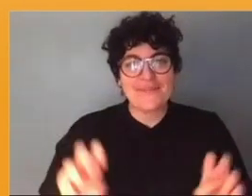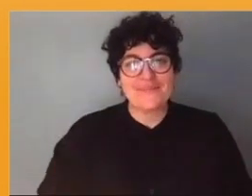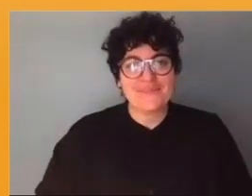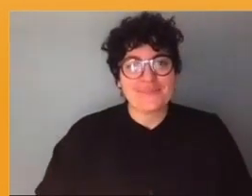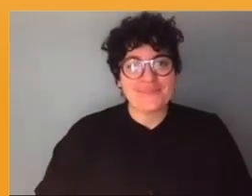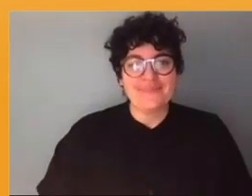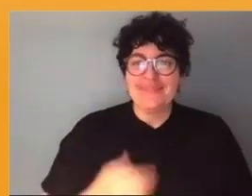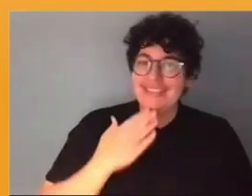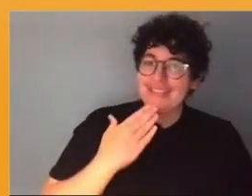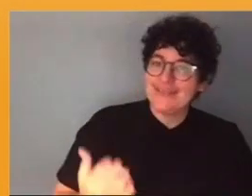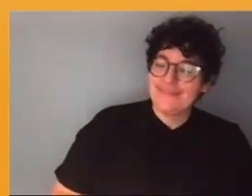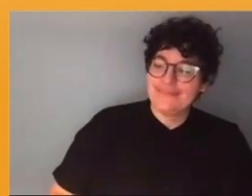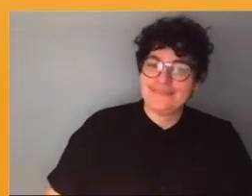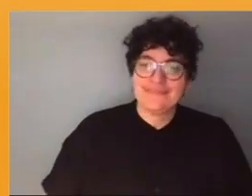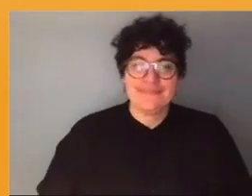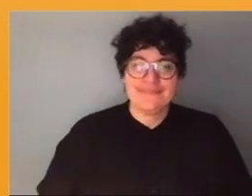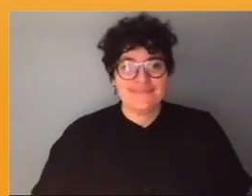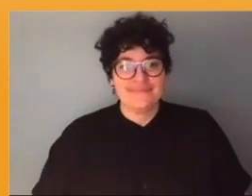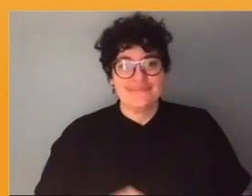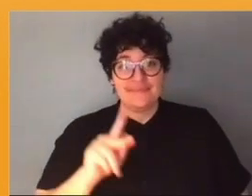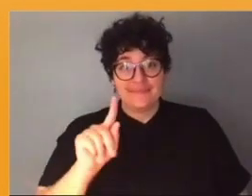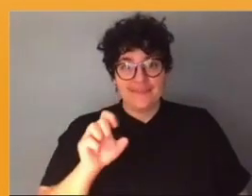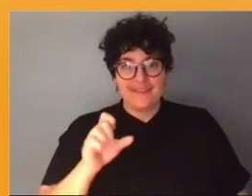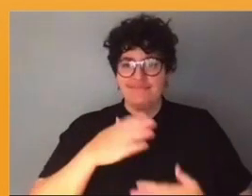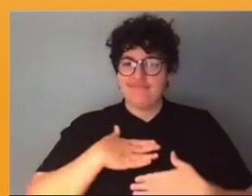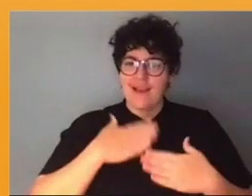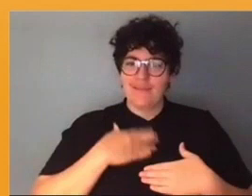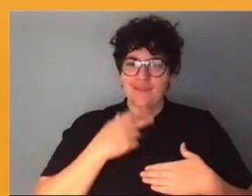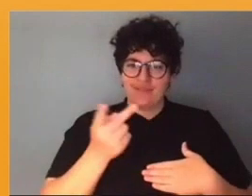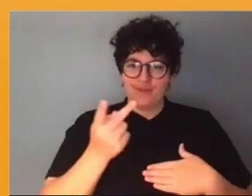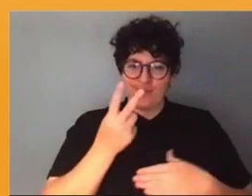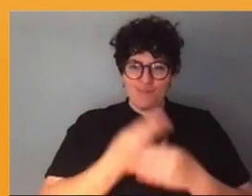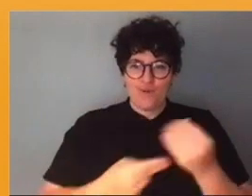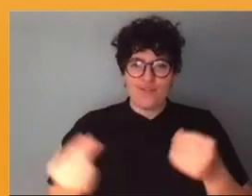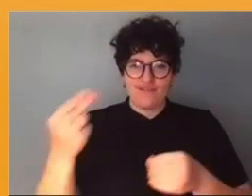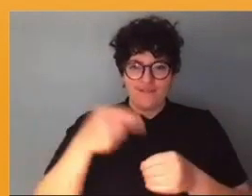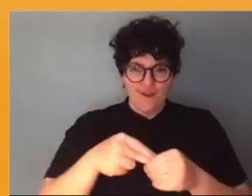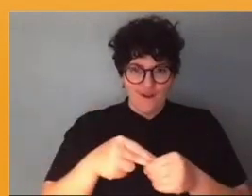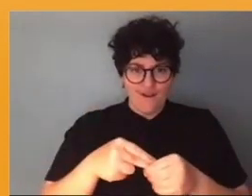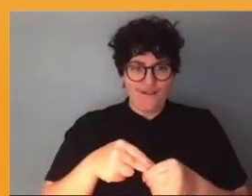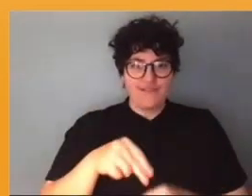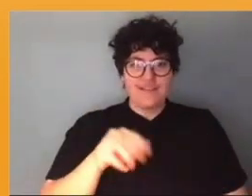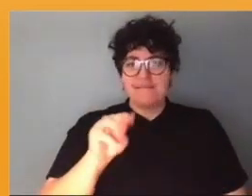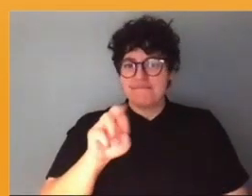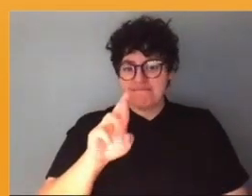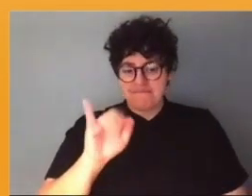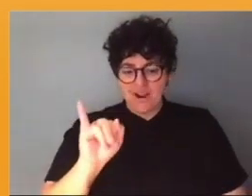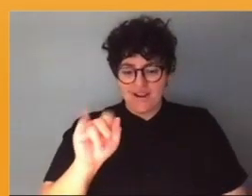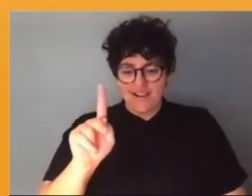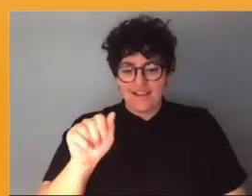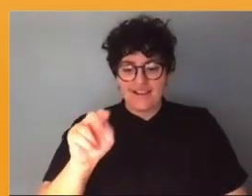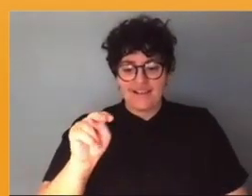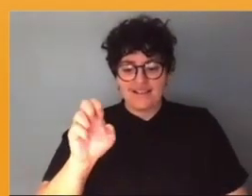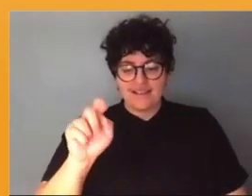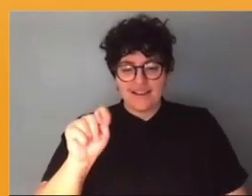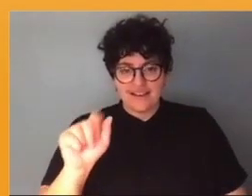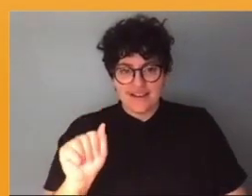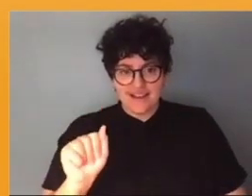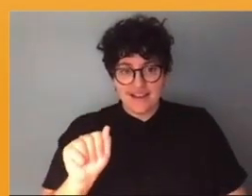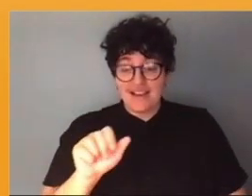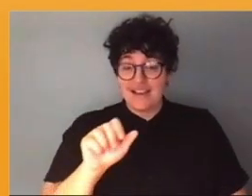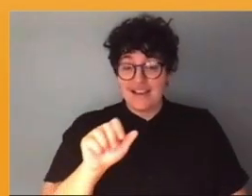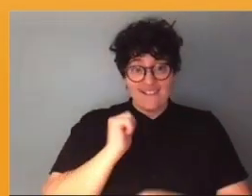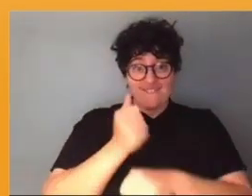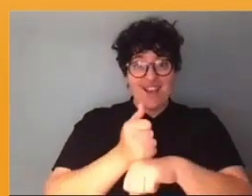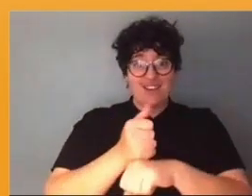Thank you. I'm so glad that you could both be here. Mari Kaneta Suzuyuki, who is the founder director of the Suzuyuki